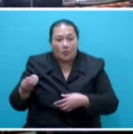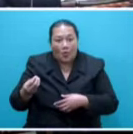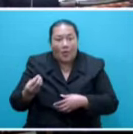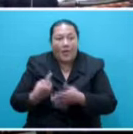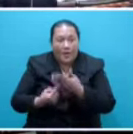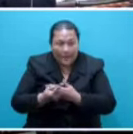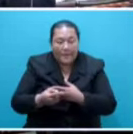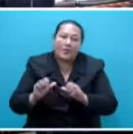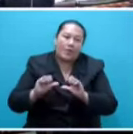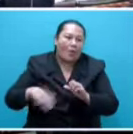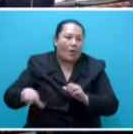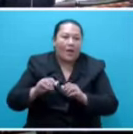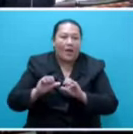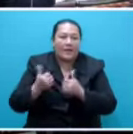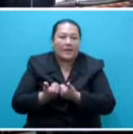Parliament